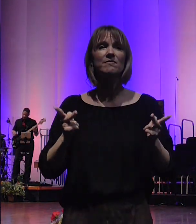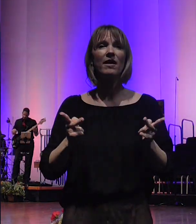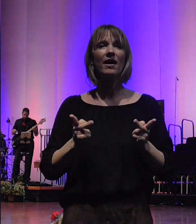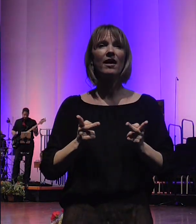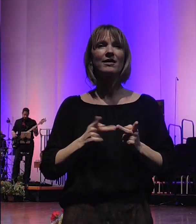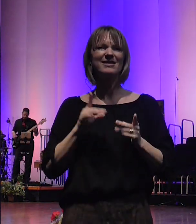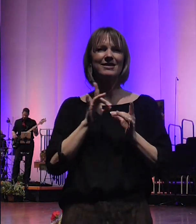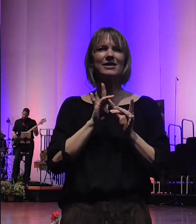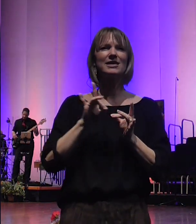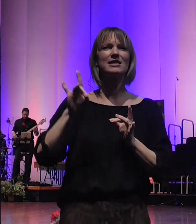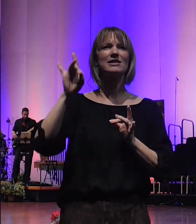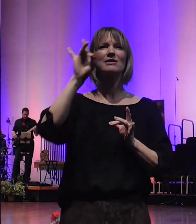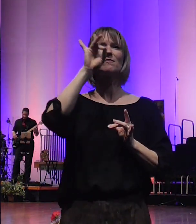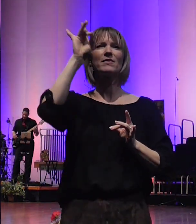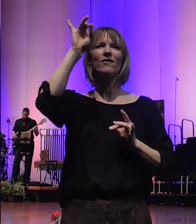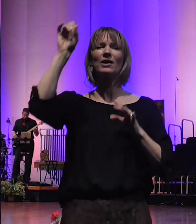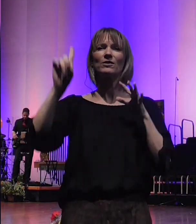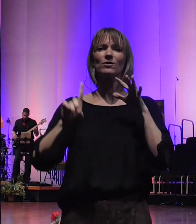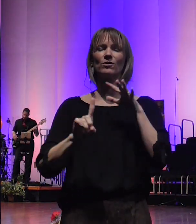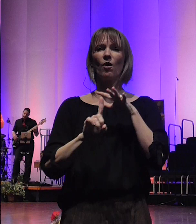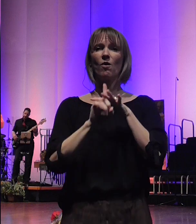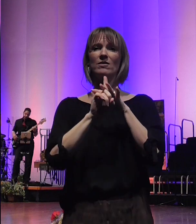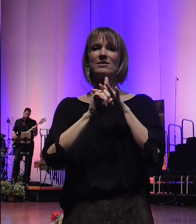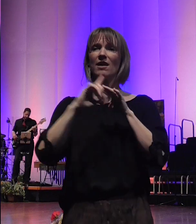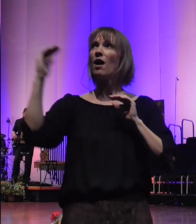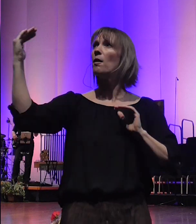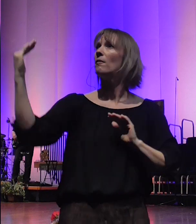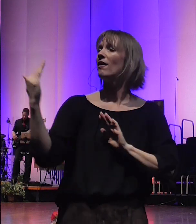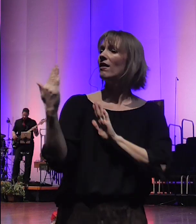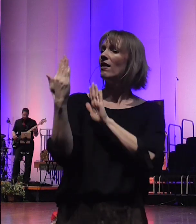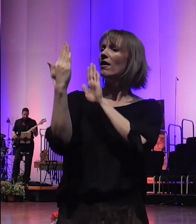me face to face, and I'm